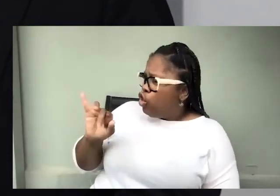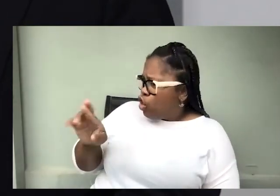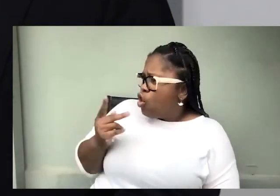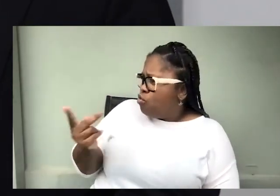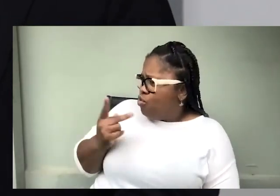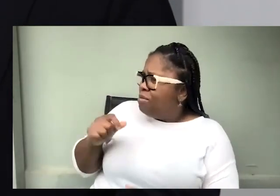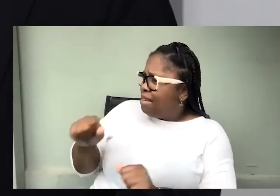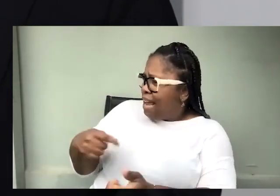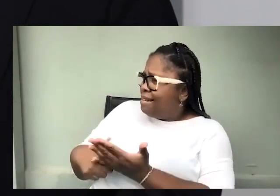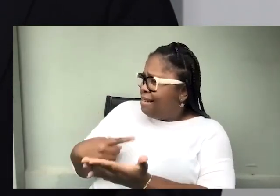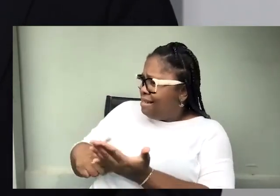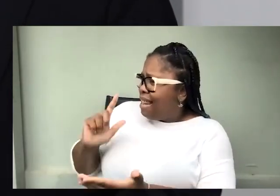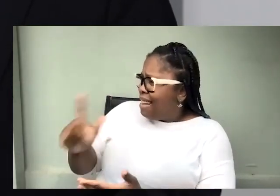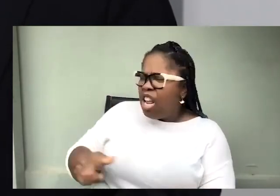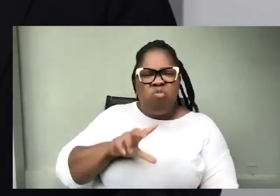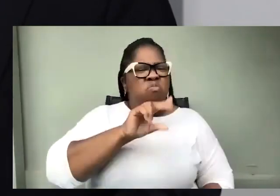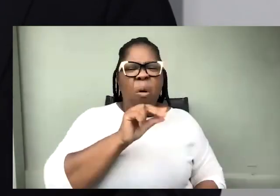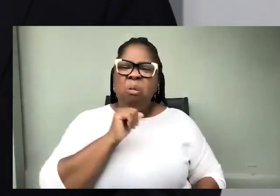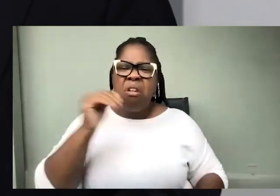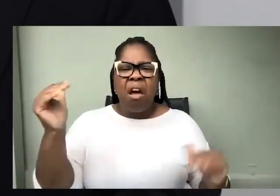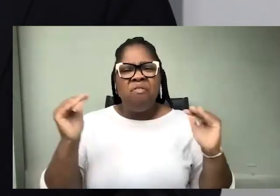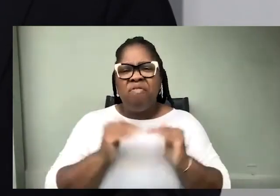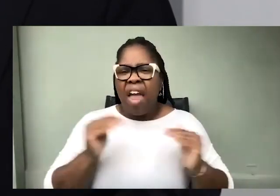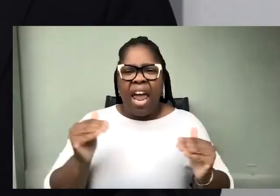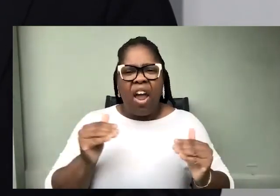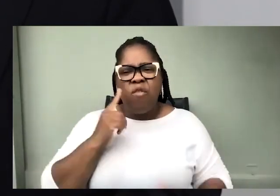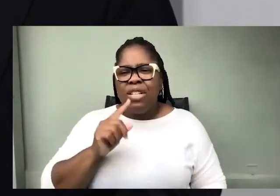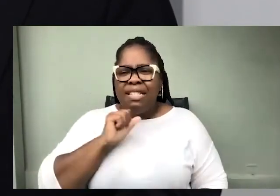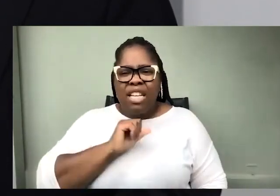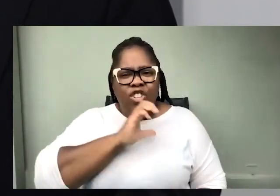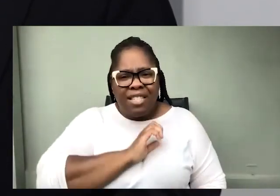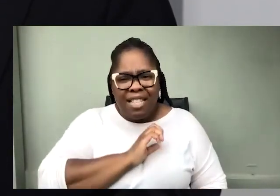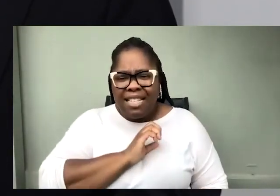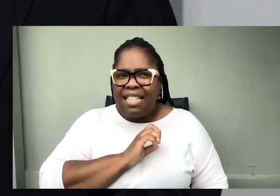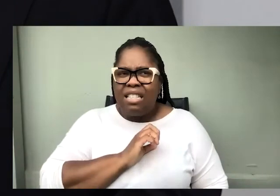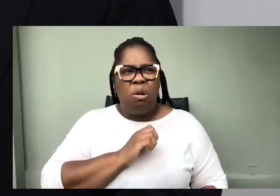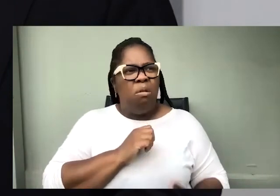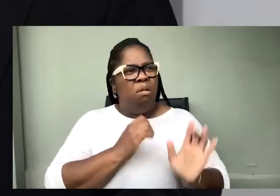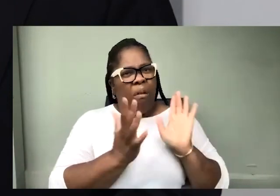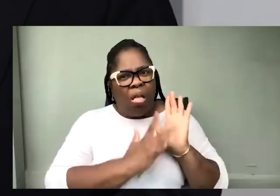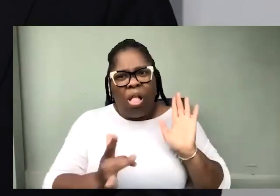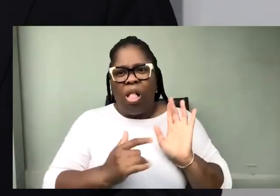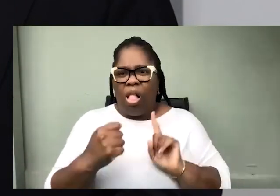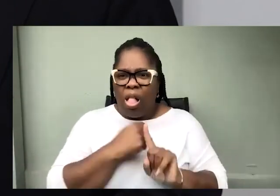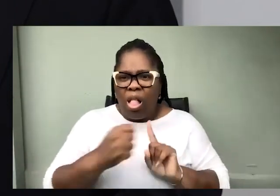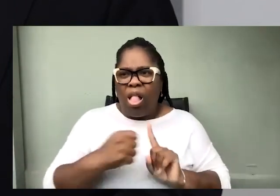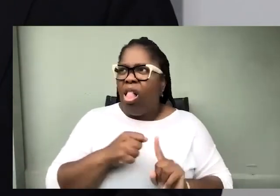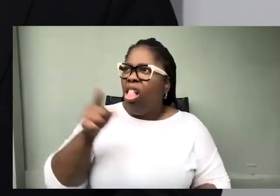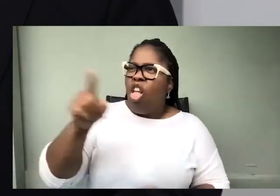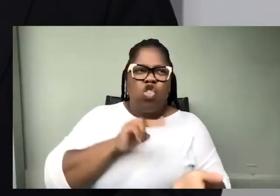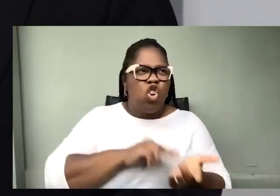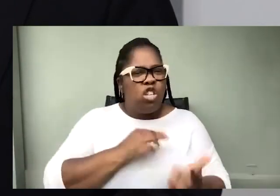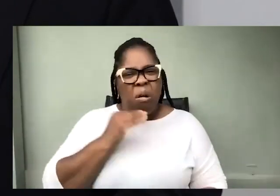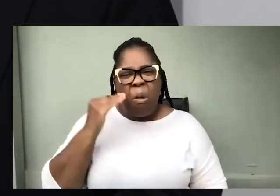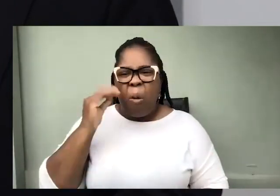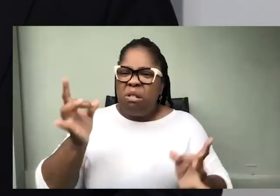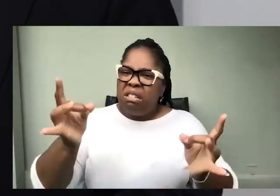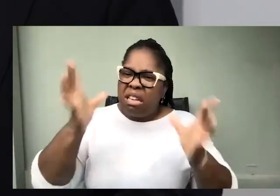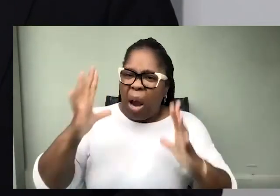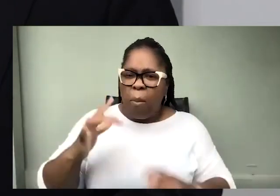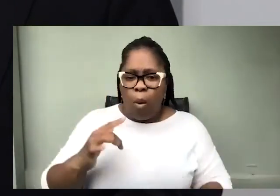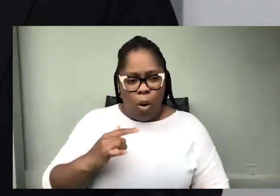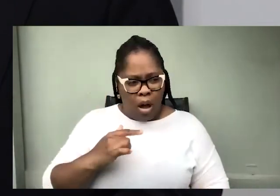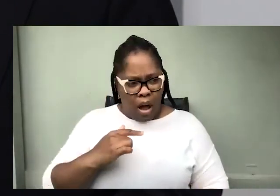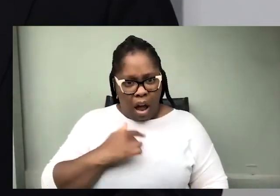can have, sir. You know, this is unfair to seniors. The abuse in nursing homes is terrible. And I was a victim of it